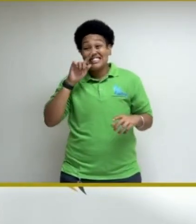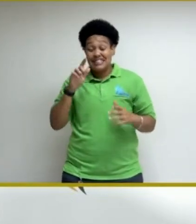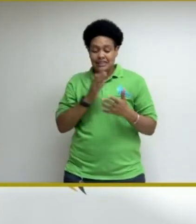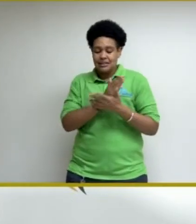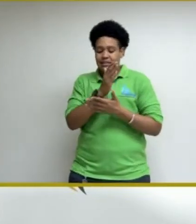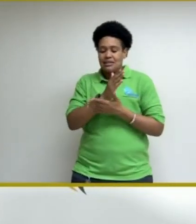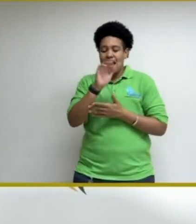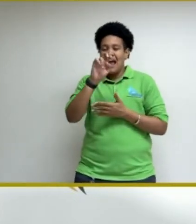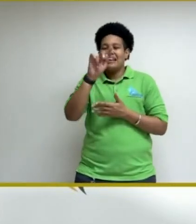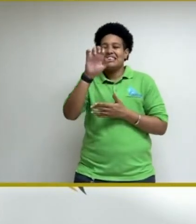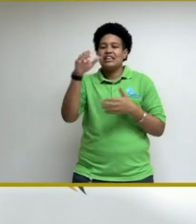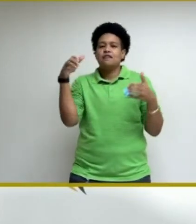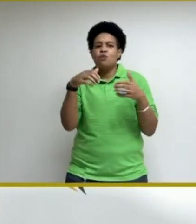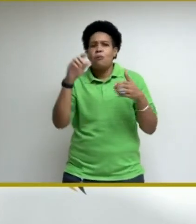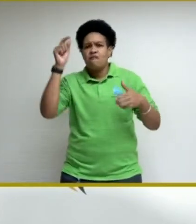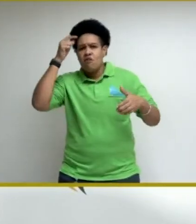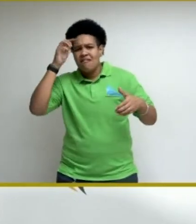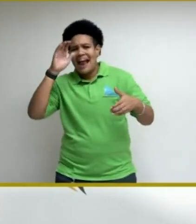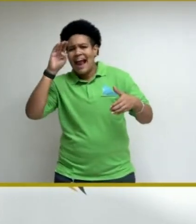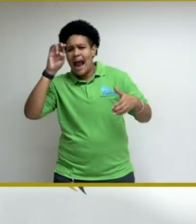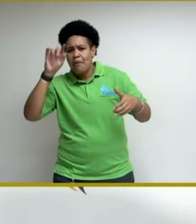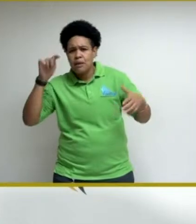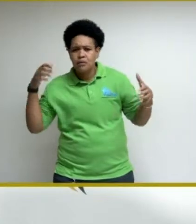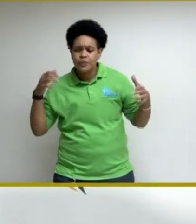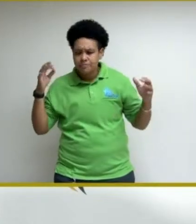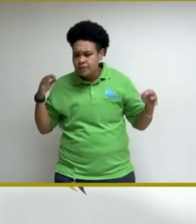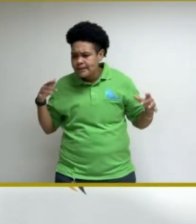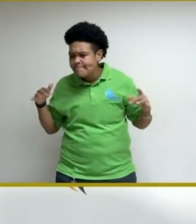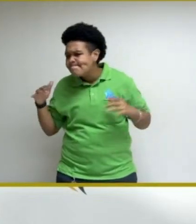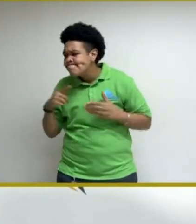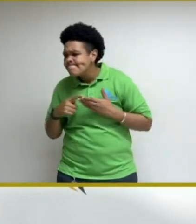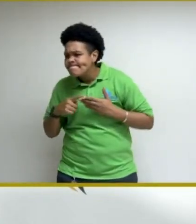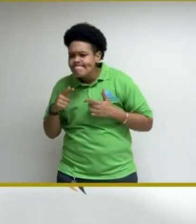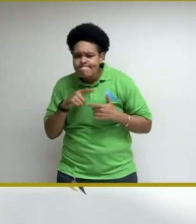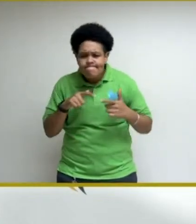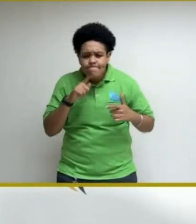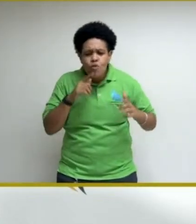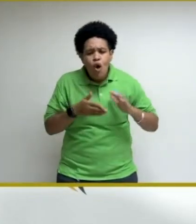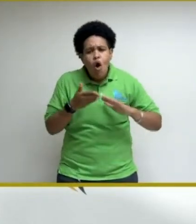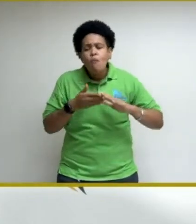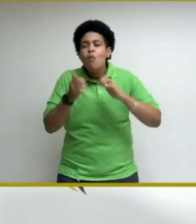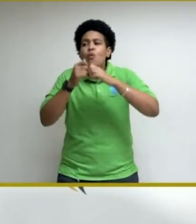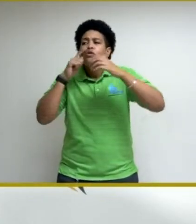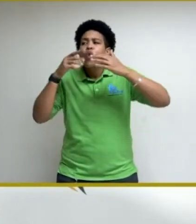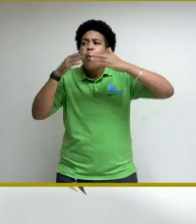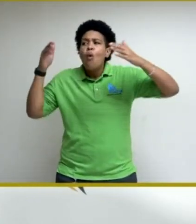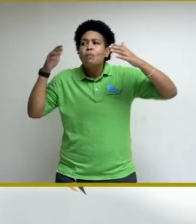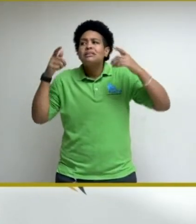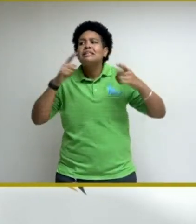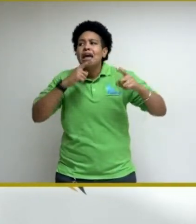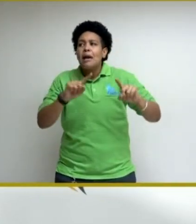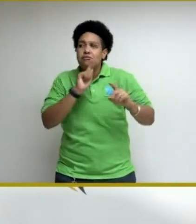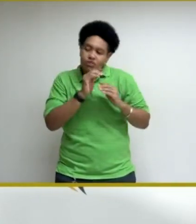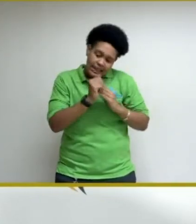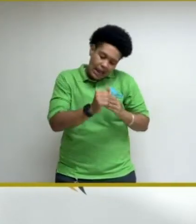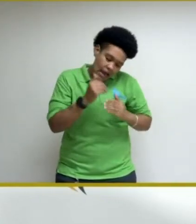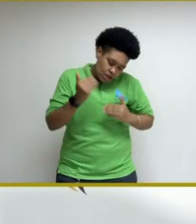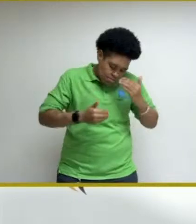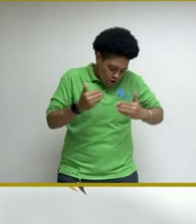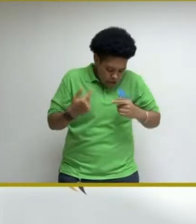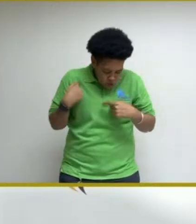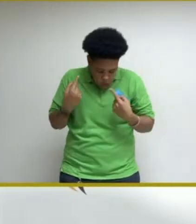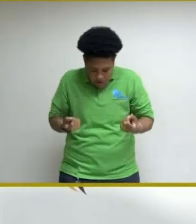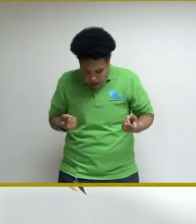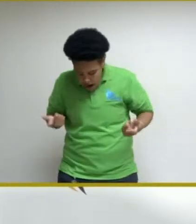government, we have operated in that way and with that openness and have guided the process to date.